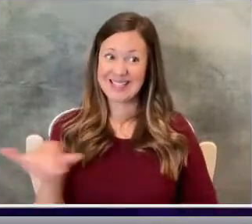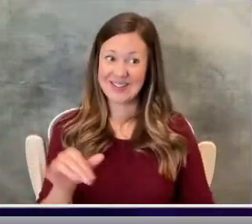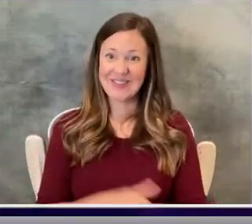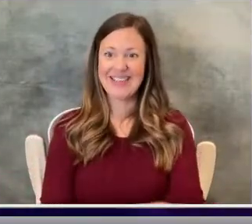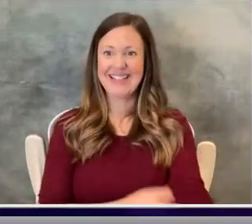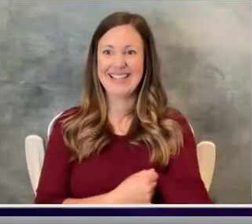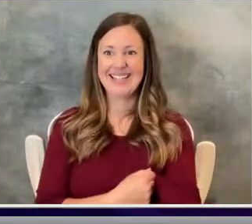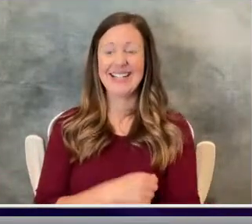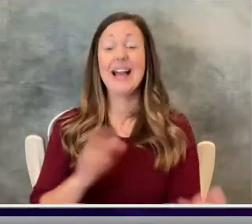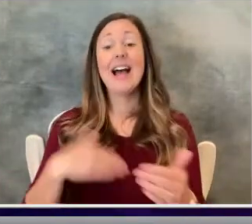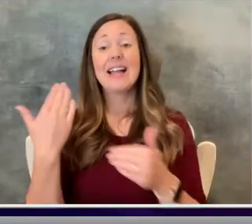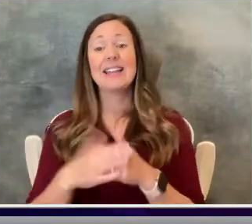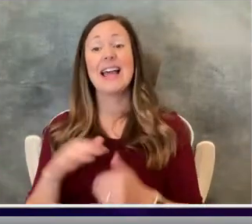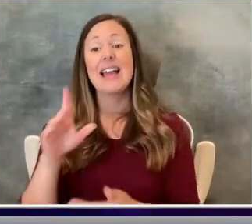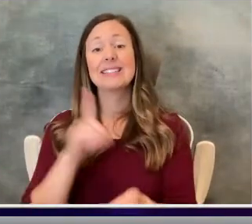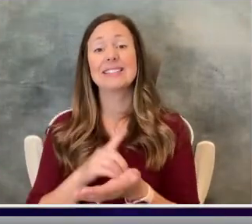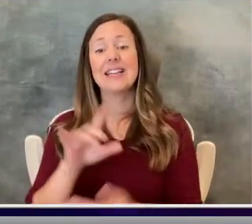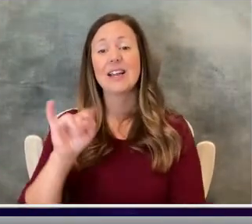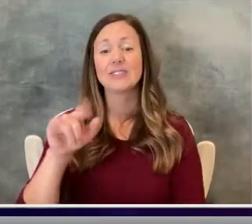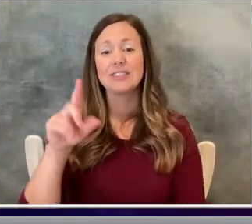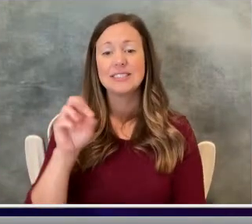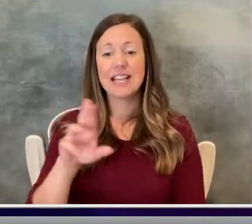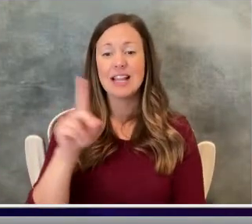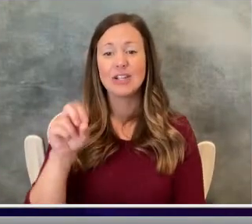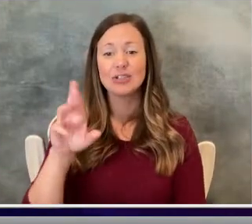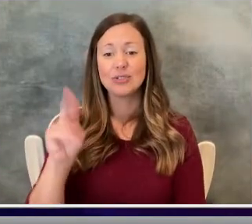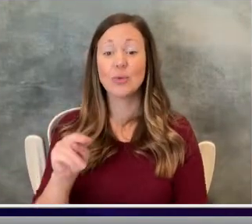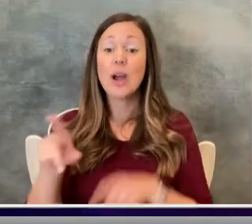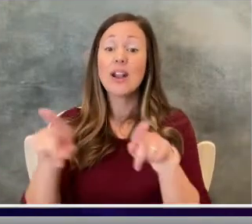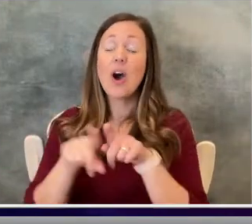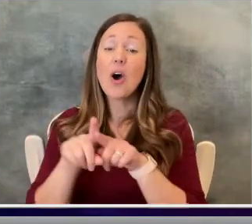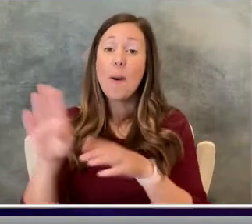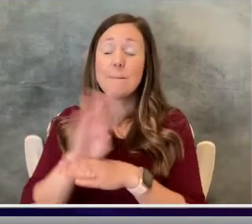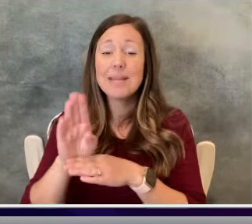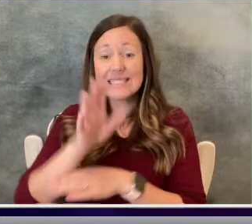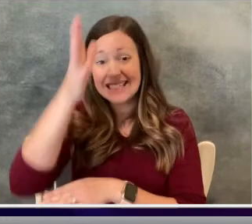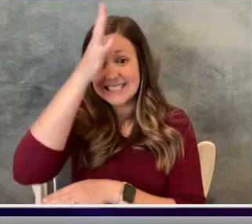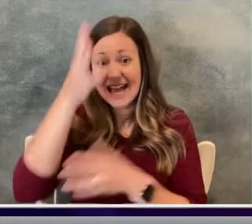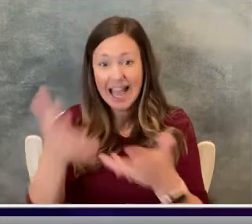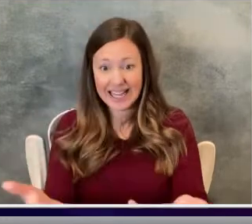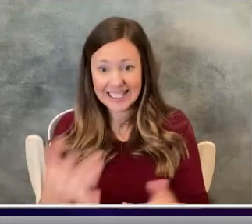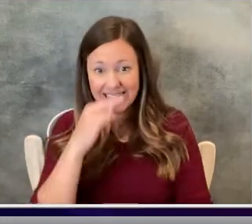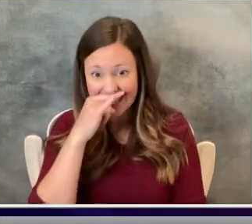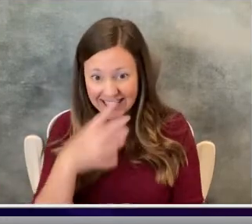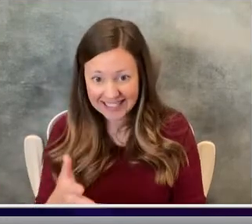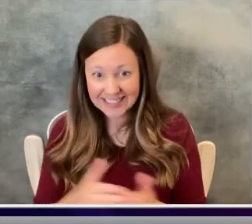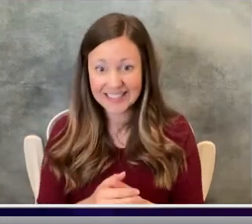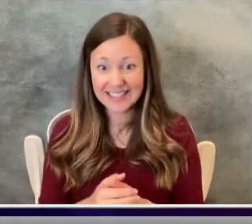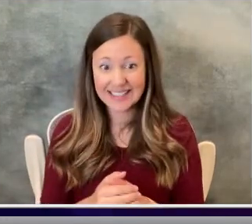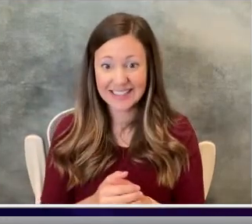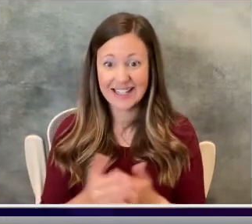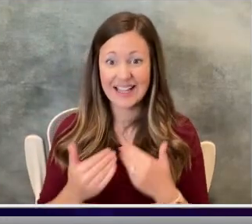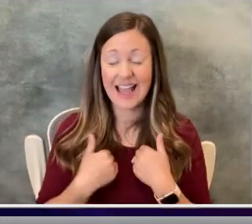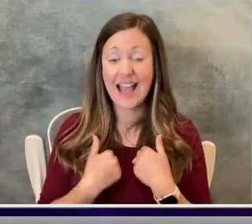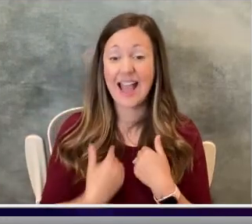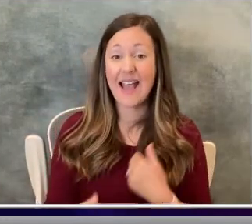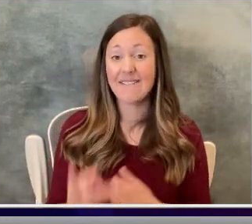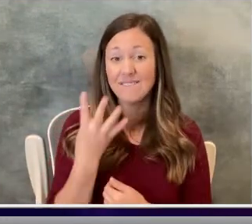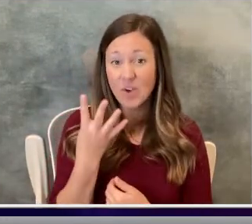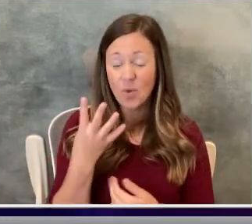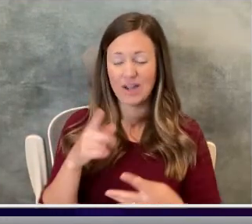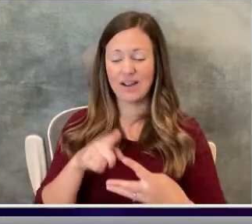Dr. Tyler Zorn because you are also a busy dad at home. Tell us about your kiddos. Yeah, we have 4. Oldest is a